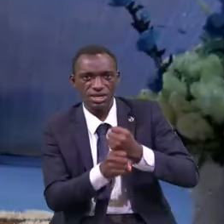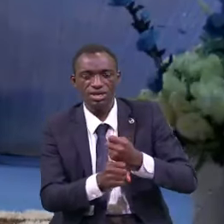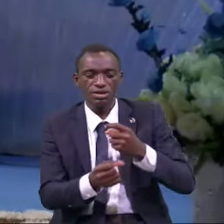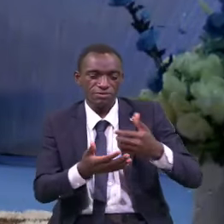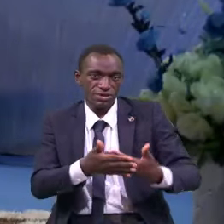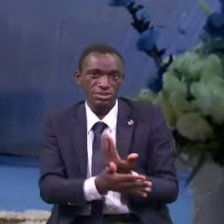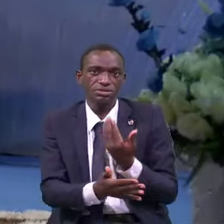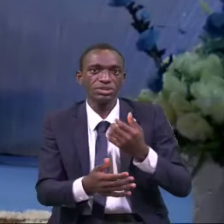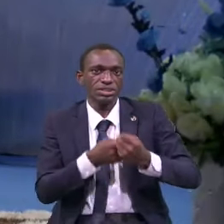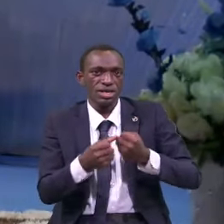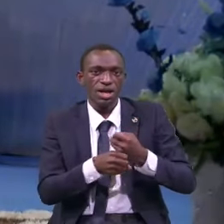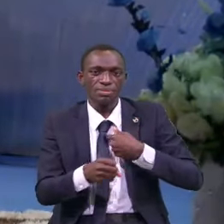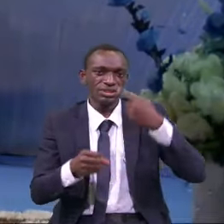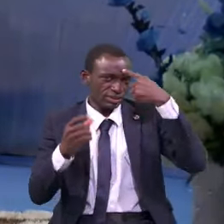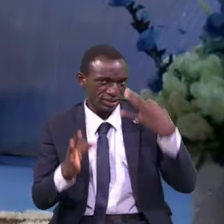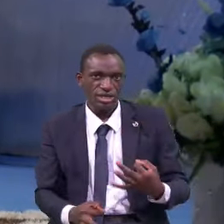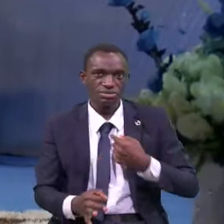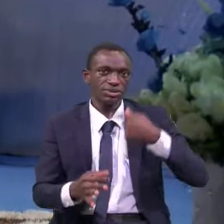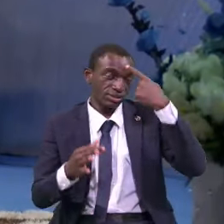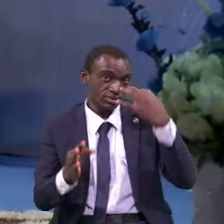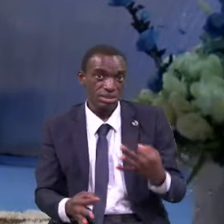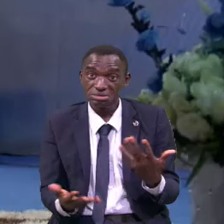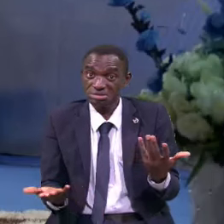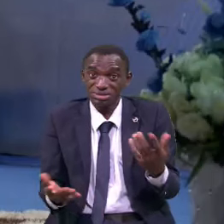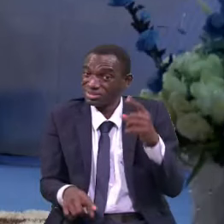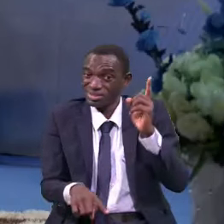the resolutions have not saved us.